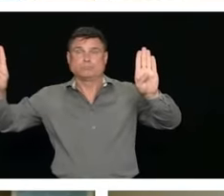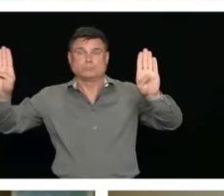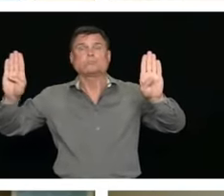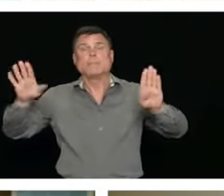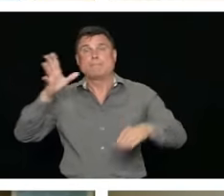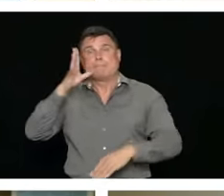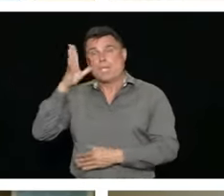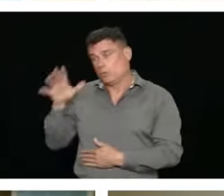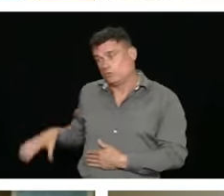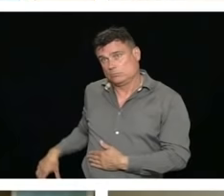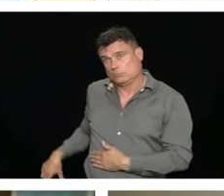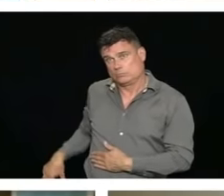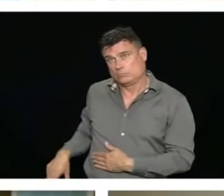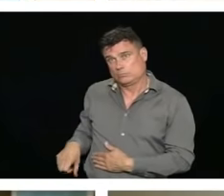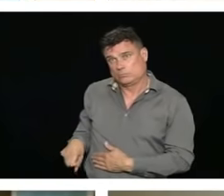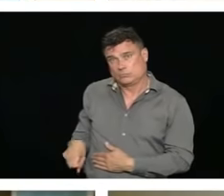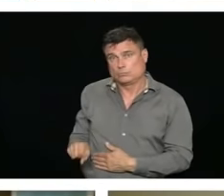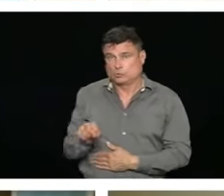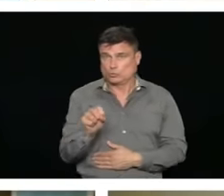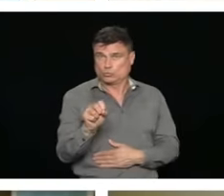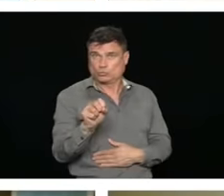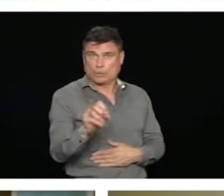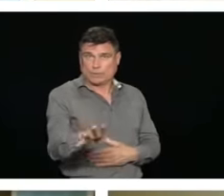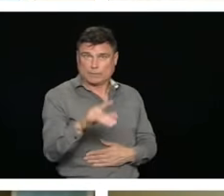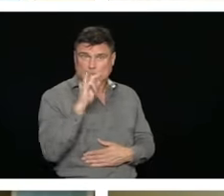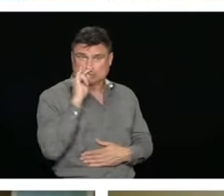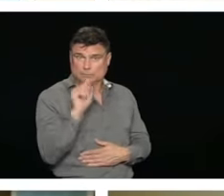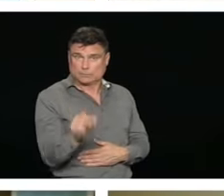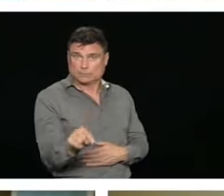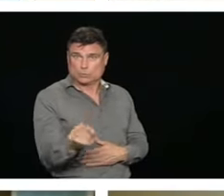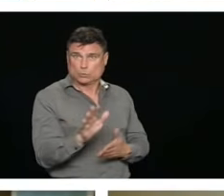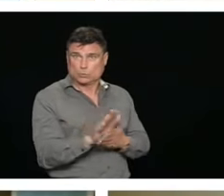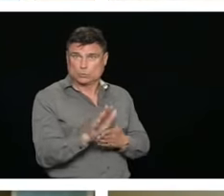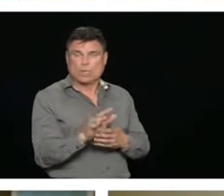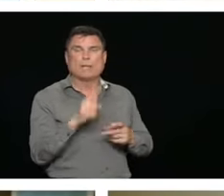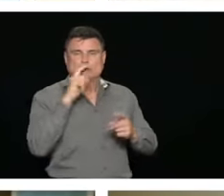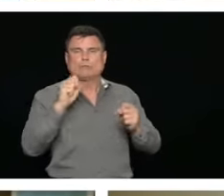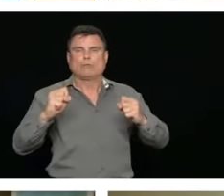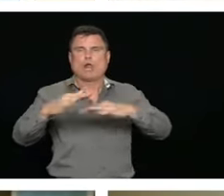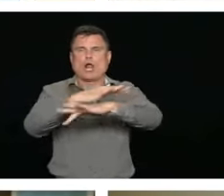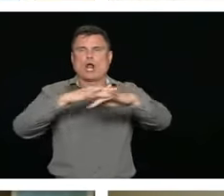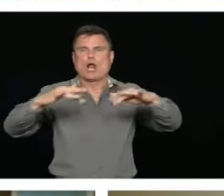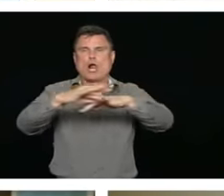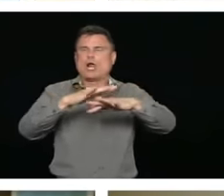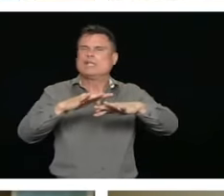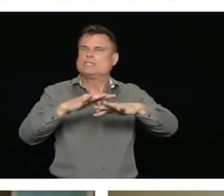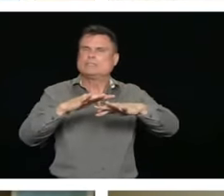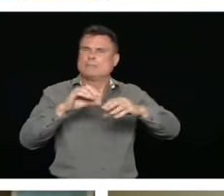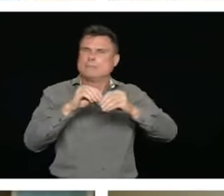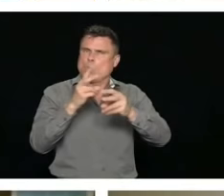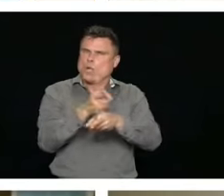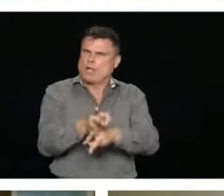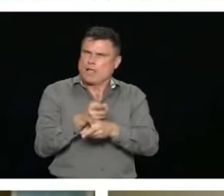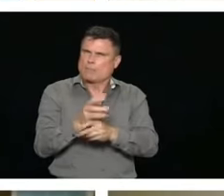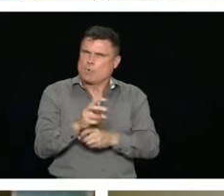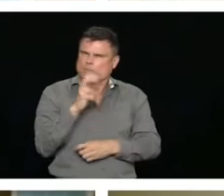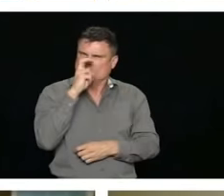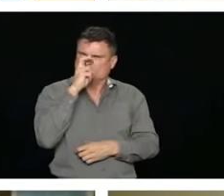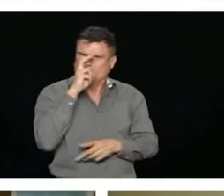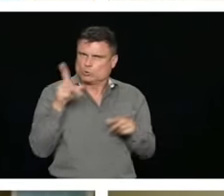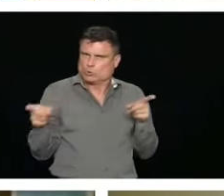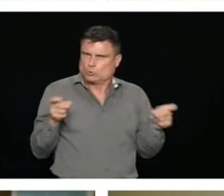on how to control that a little bit better than maybe we have in the past. In the schools, we are